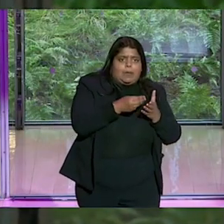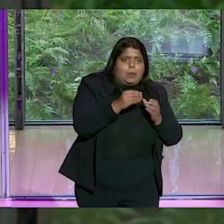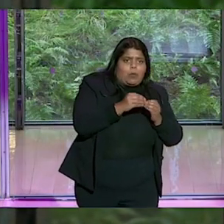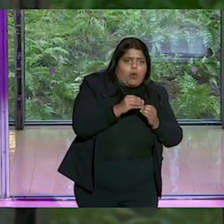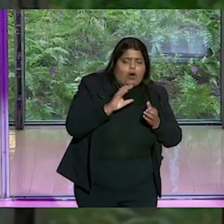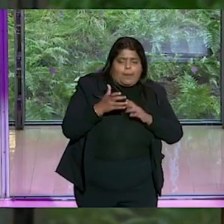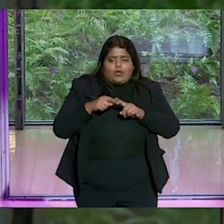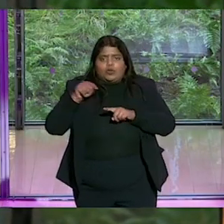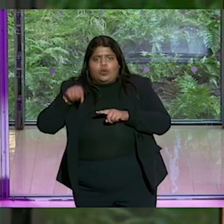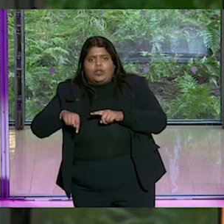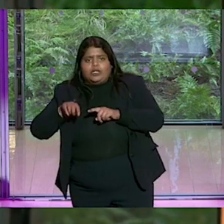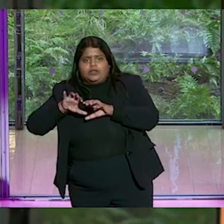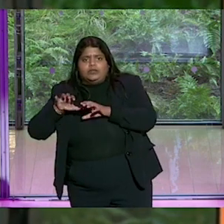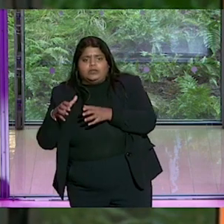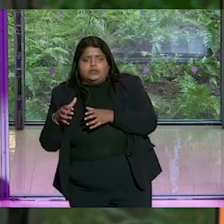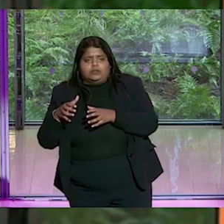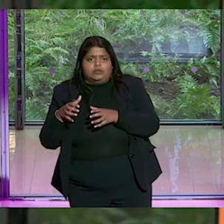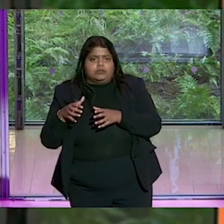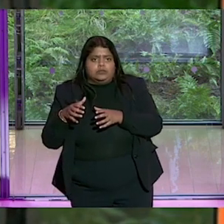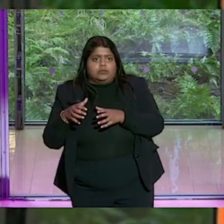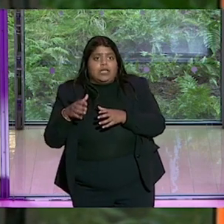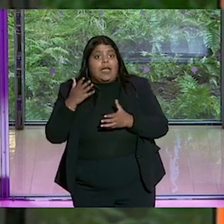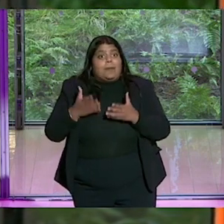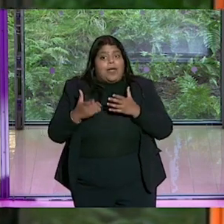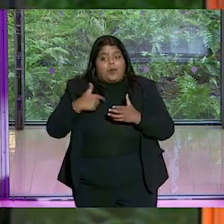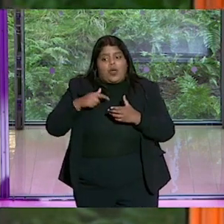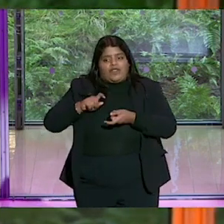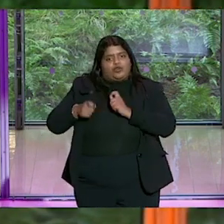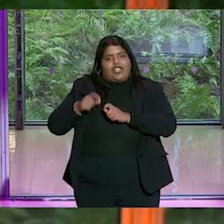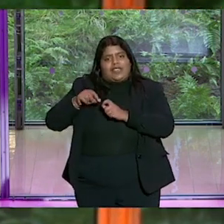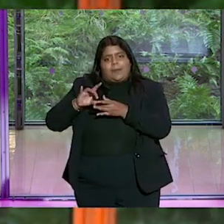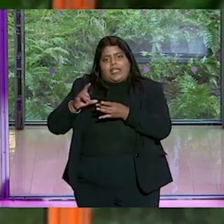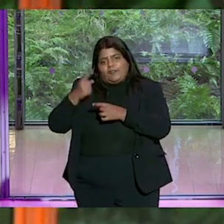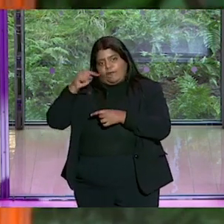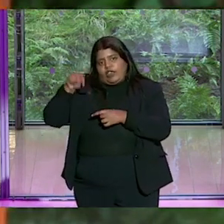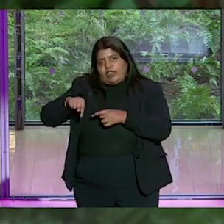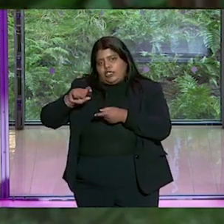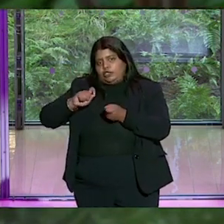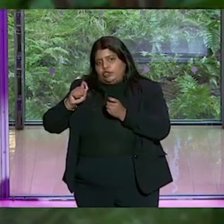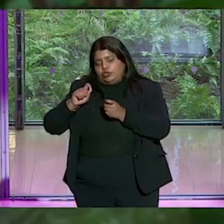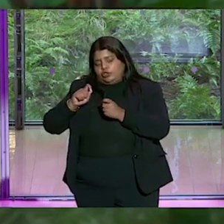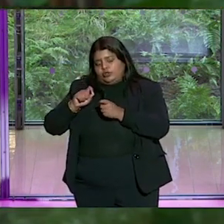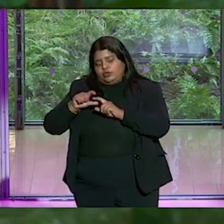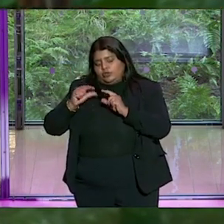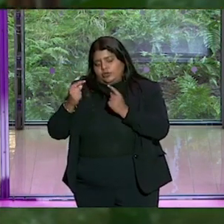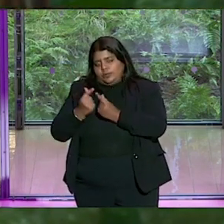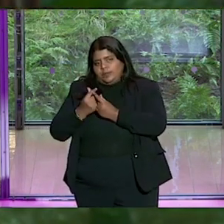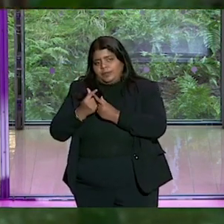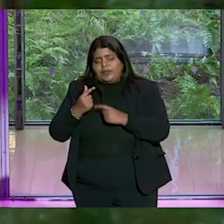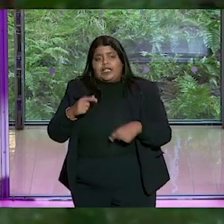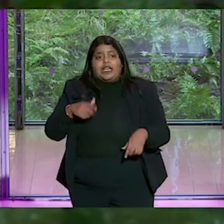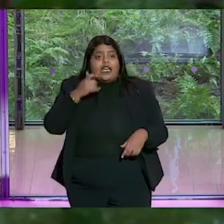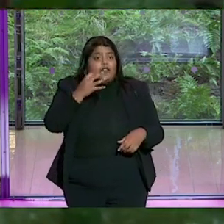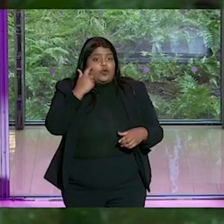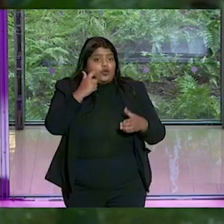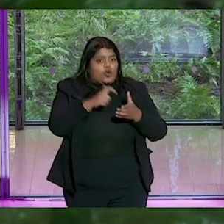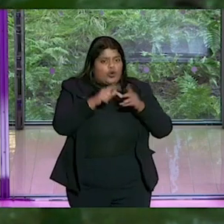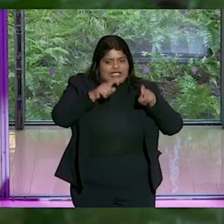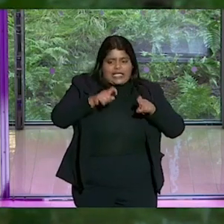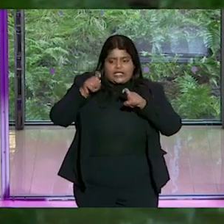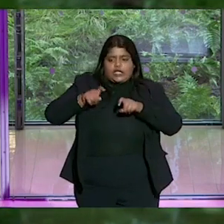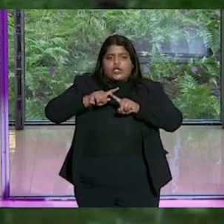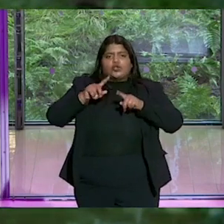adjust the messaging for that second group. If we find that we're testing two different versions of our